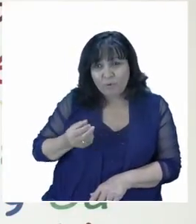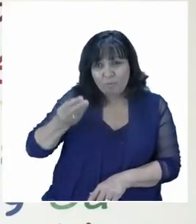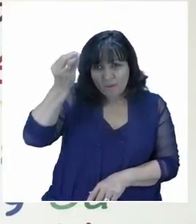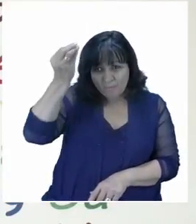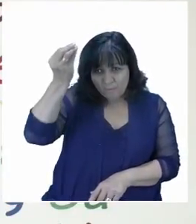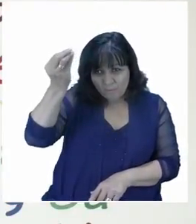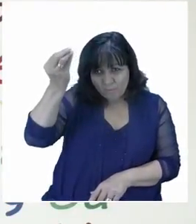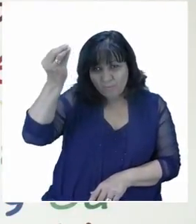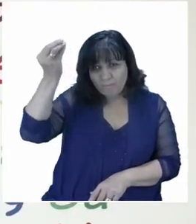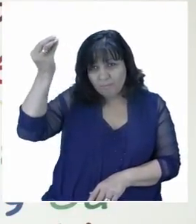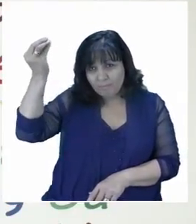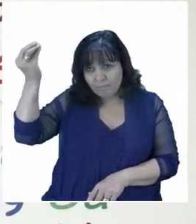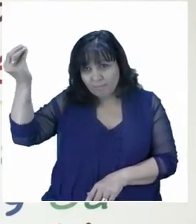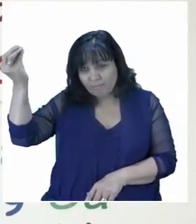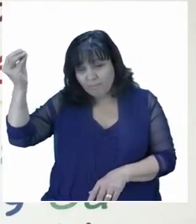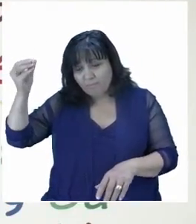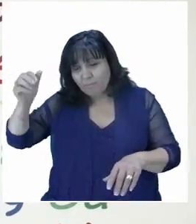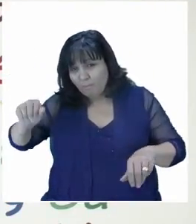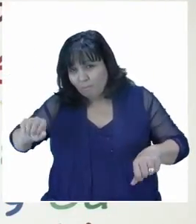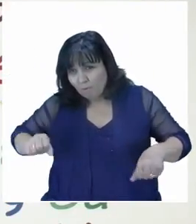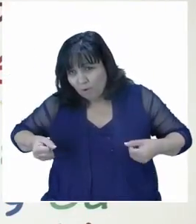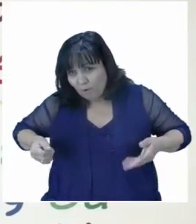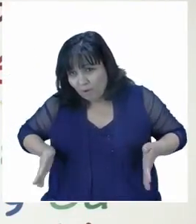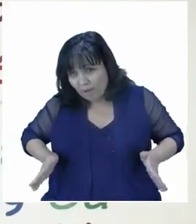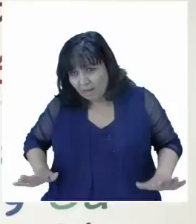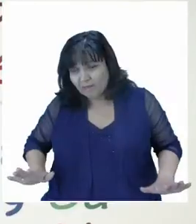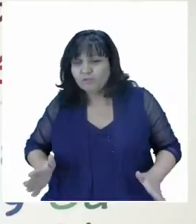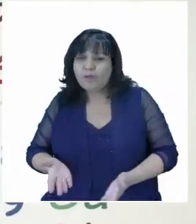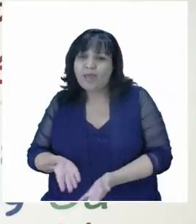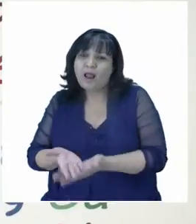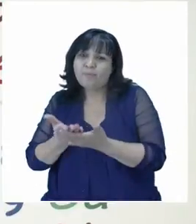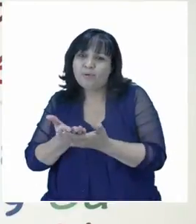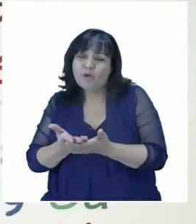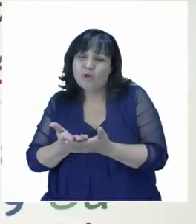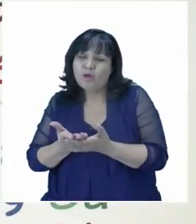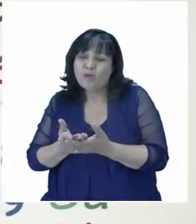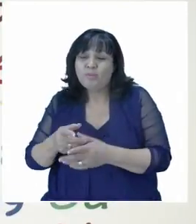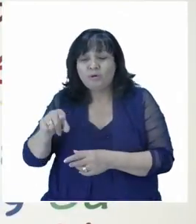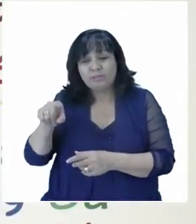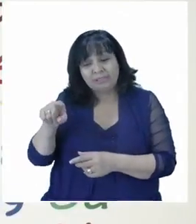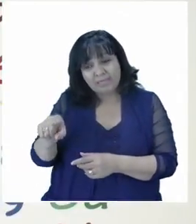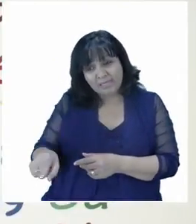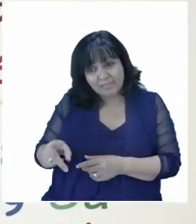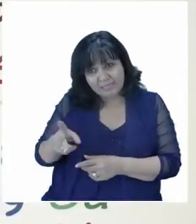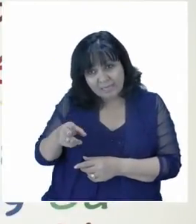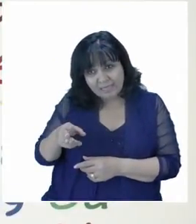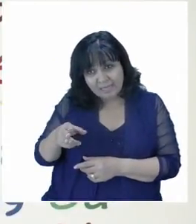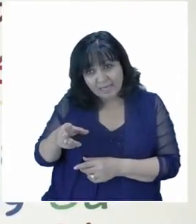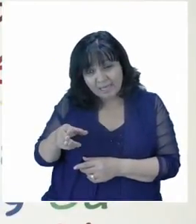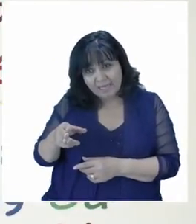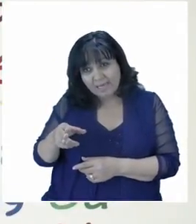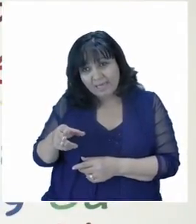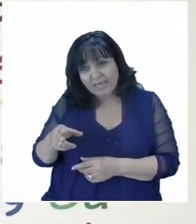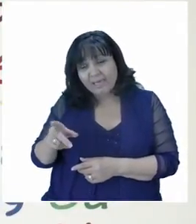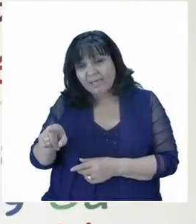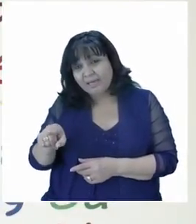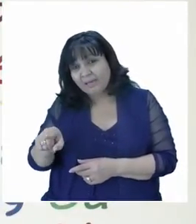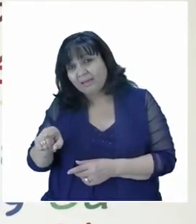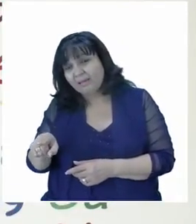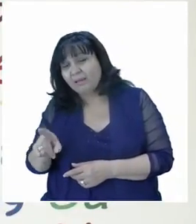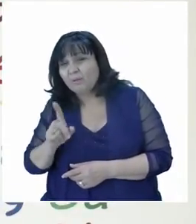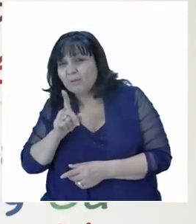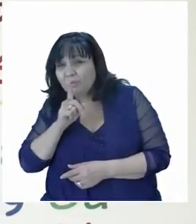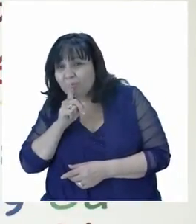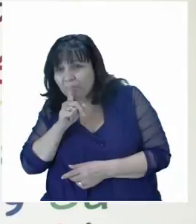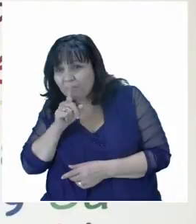to help you. A pair of scissors can be very dangerous if it is used the